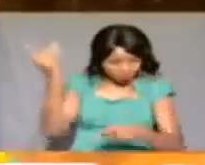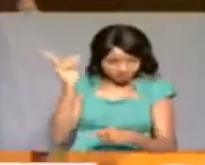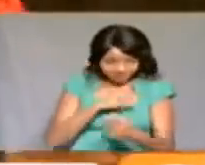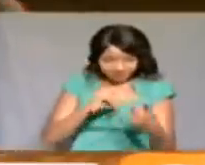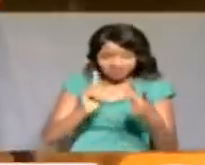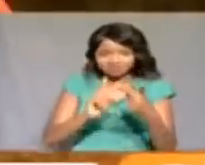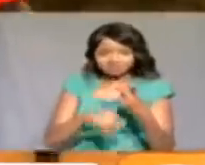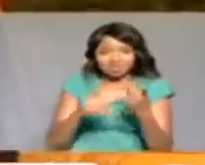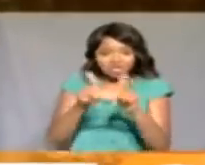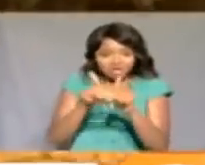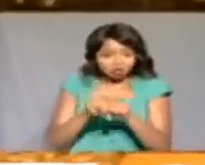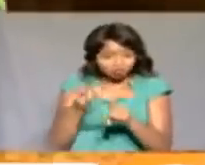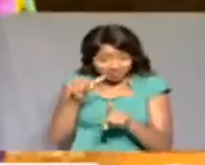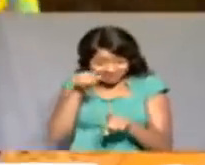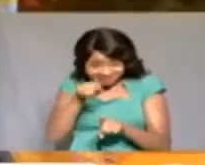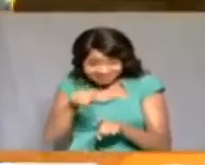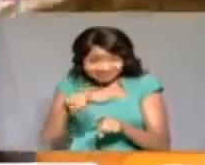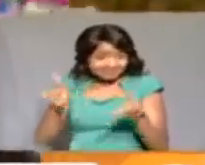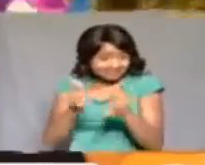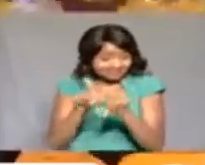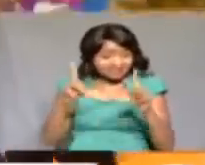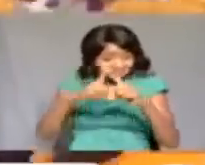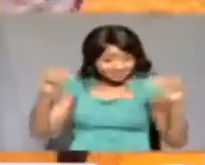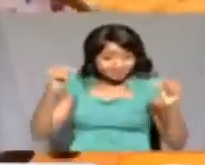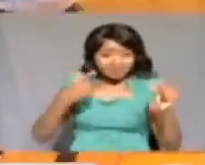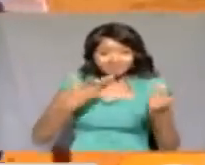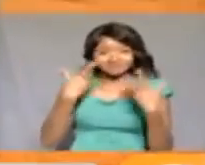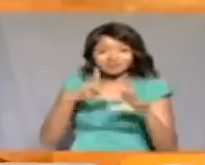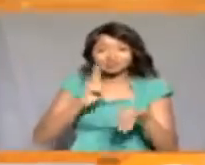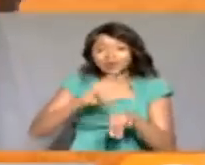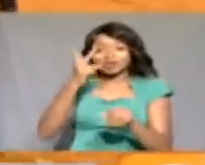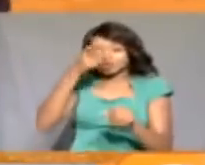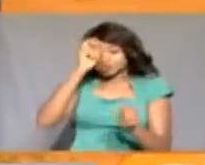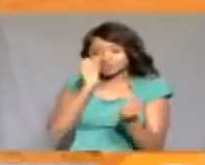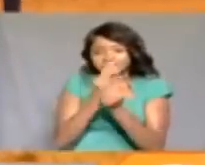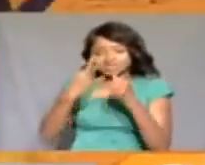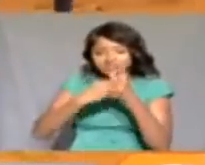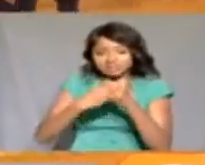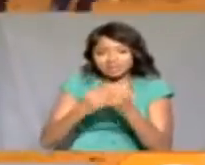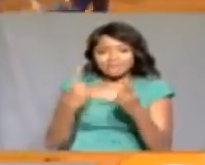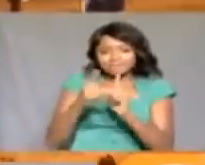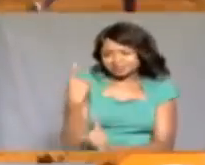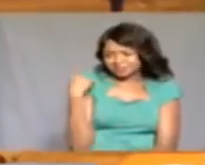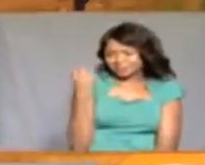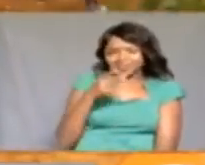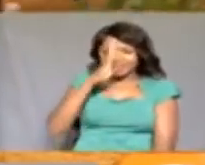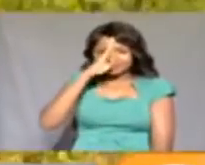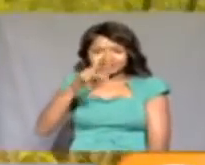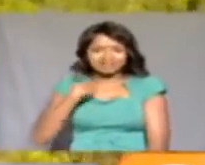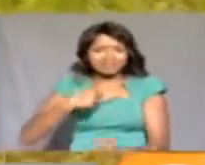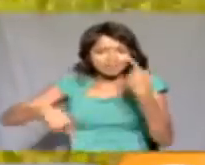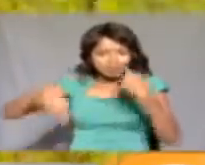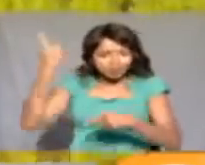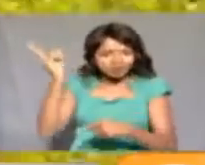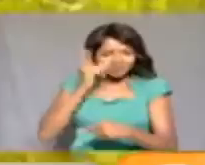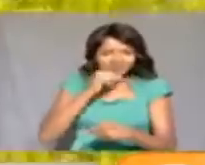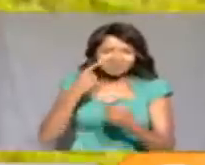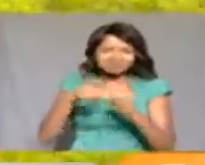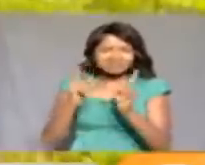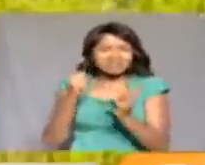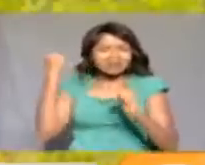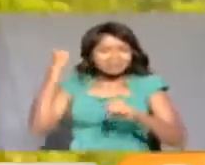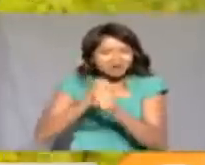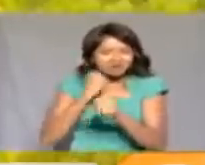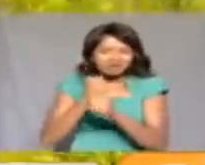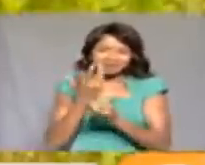in 2018. He finished sixth at the Big Half in London on Sunday, but despite missing the podium, he will use his performance